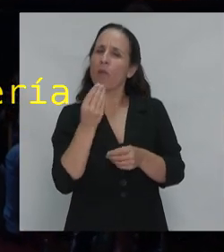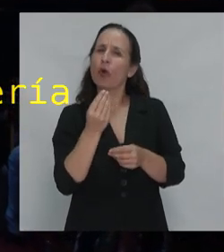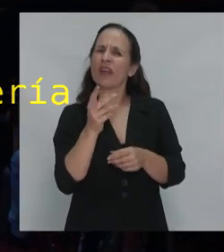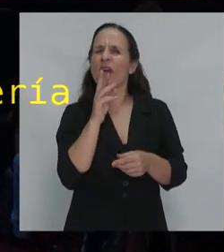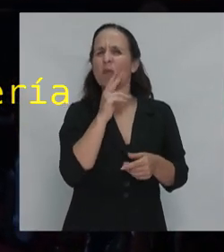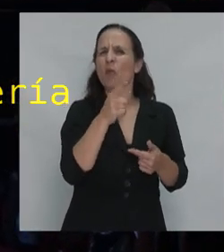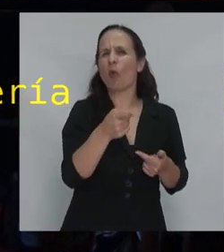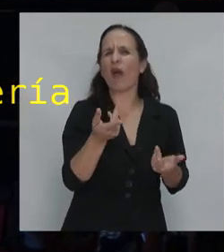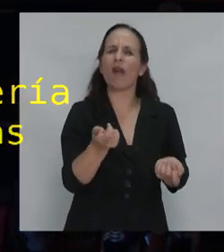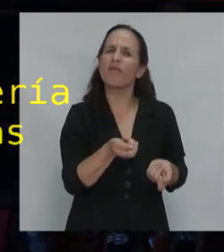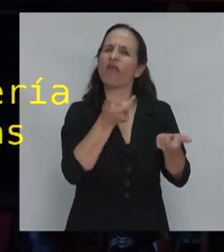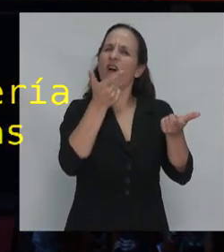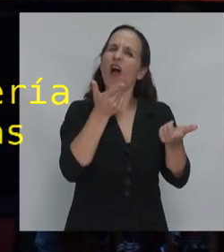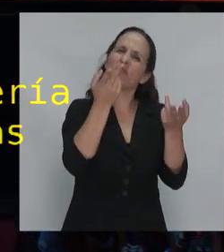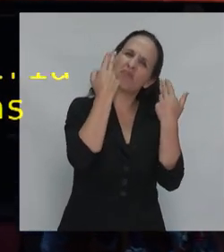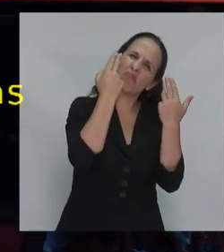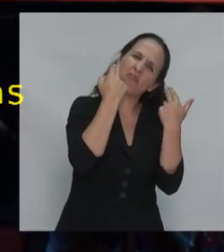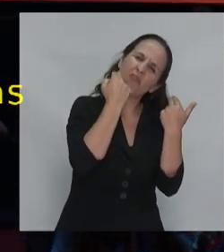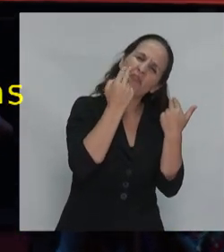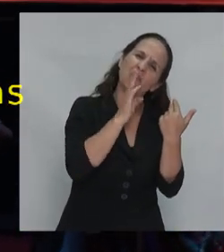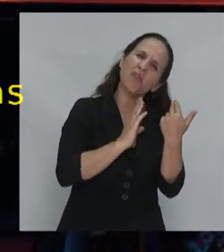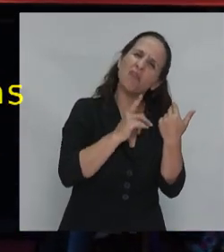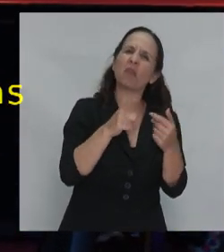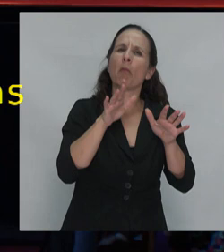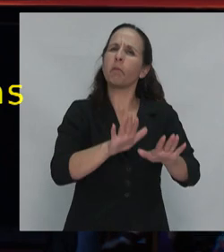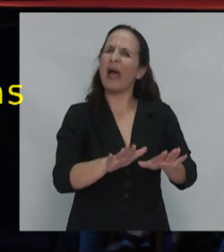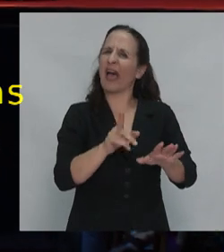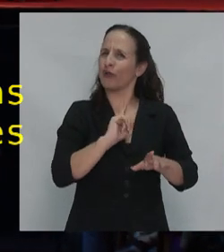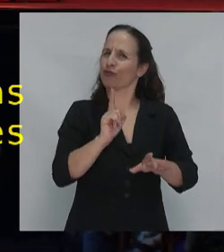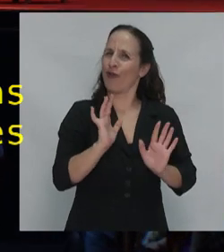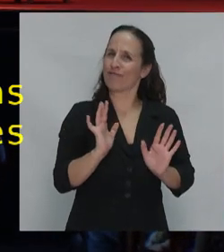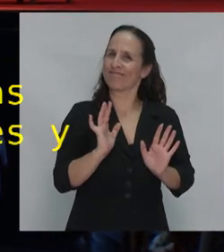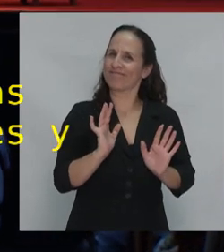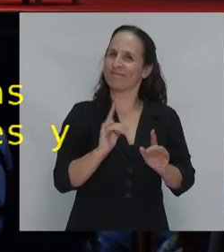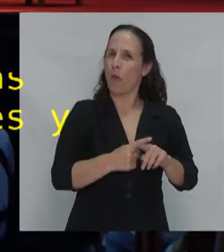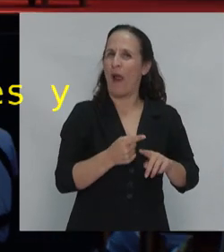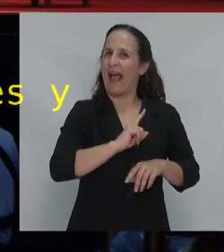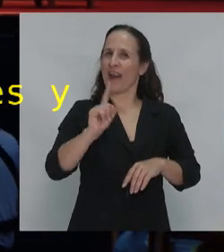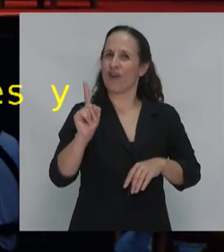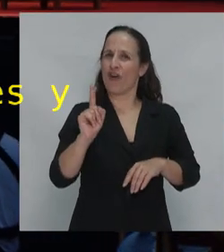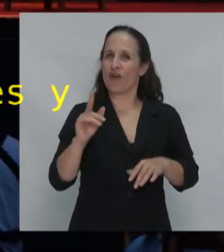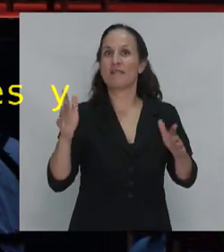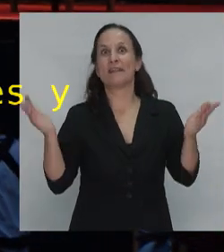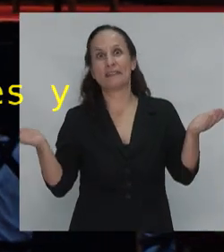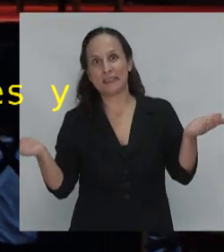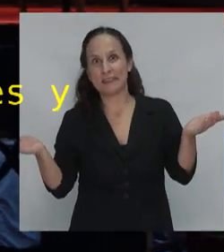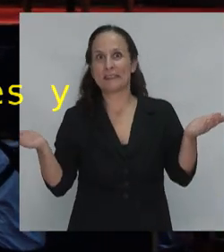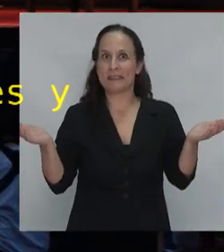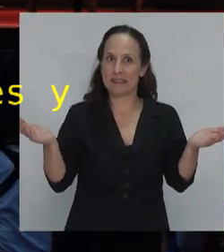on strike. That was a reason given in a report for why the company is hiring more and more